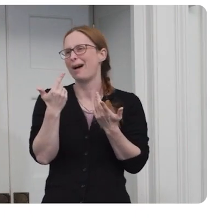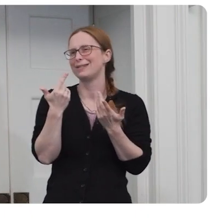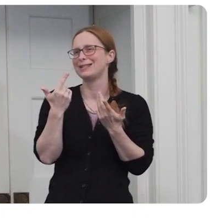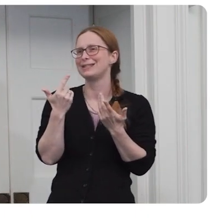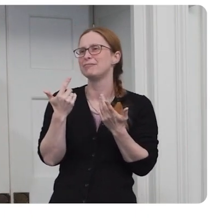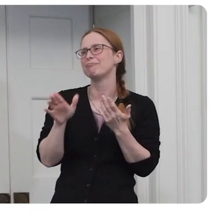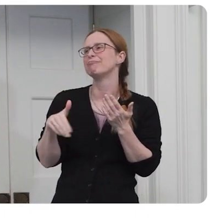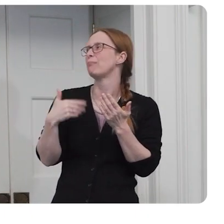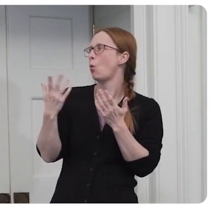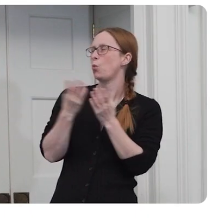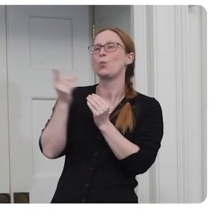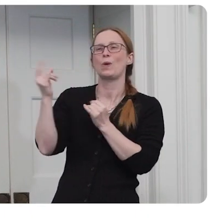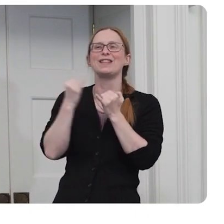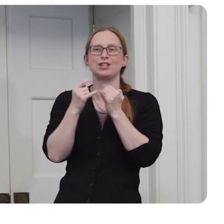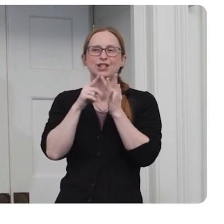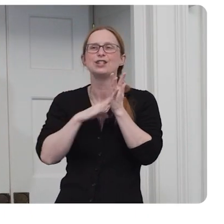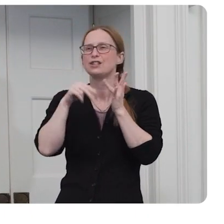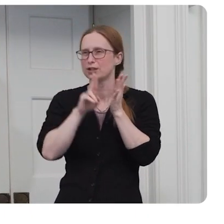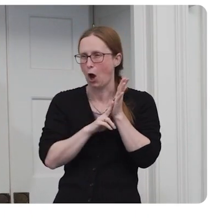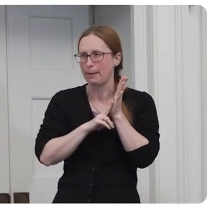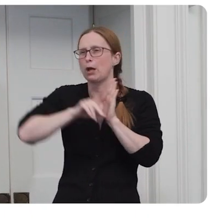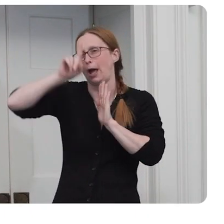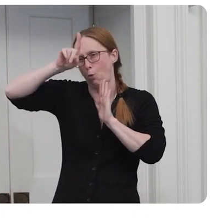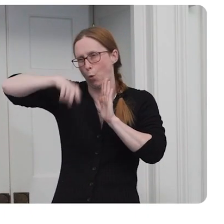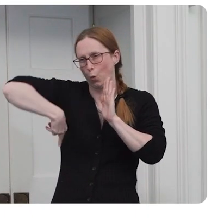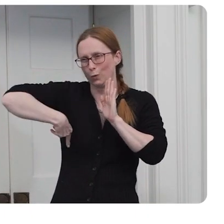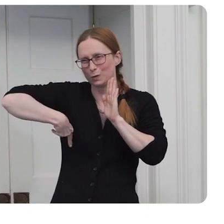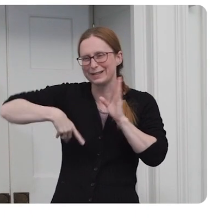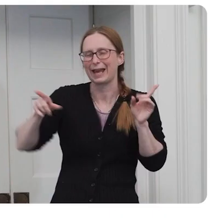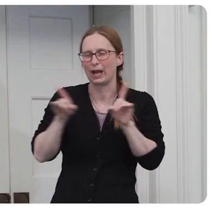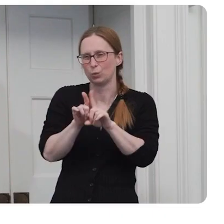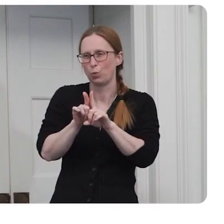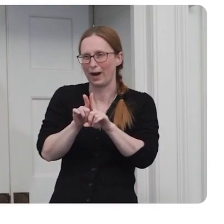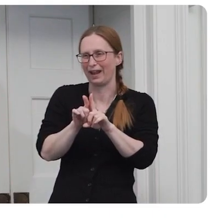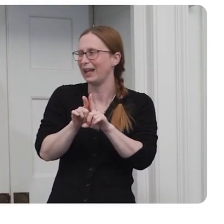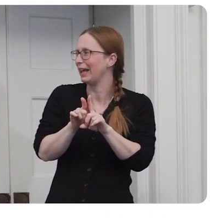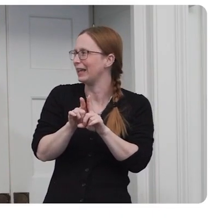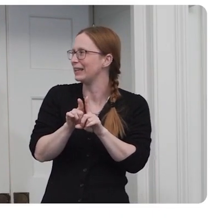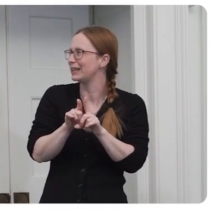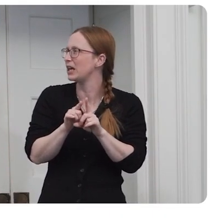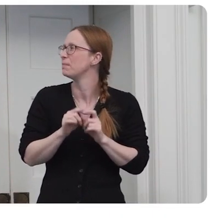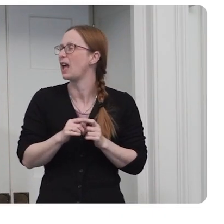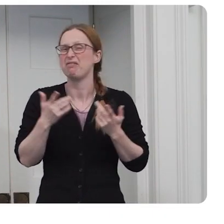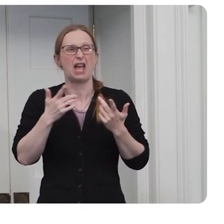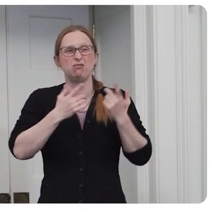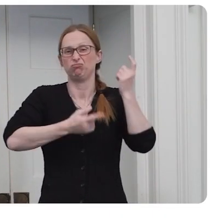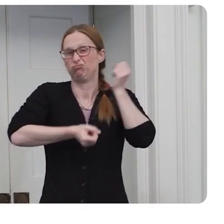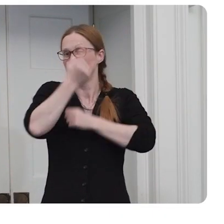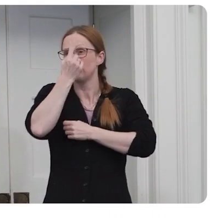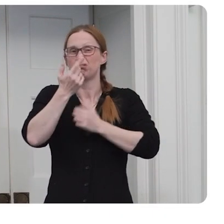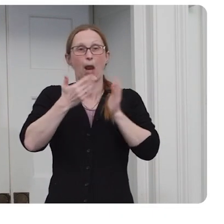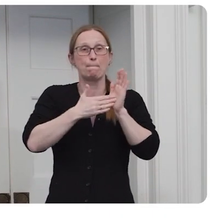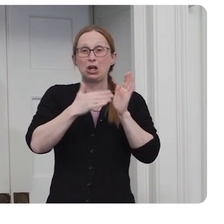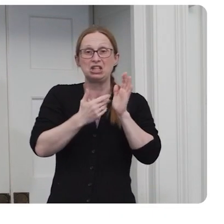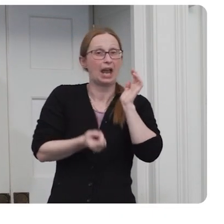I do. But I mean, on the days with Simon, you're usually in here for longer, aren't you? Yeah, I am. And then See you more.